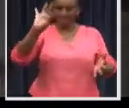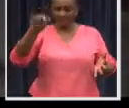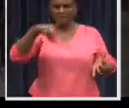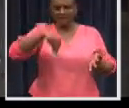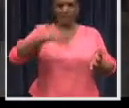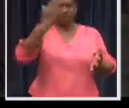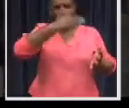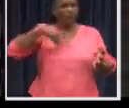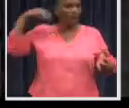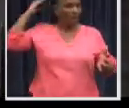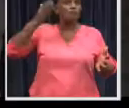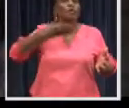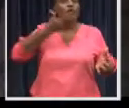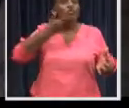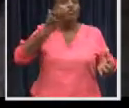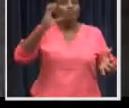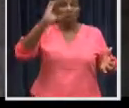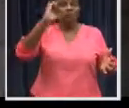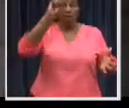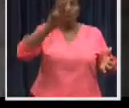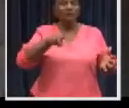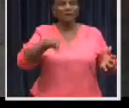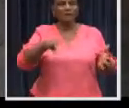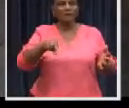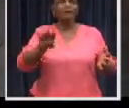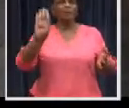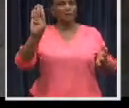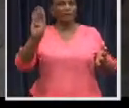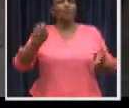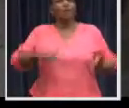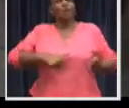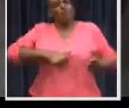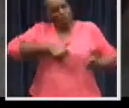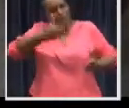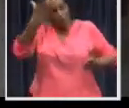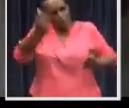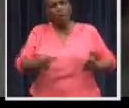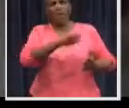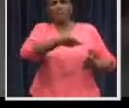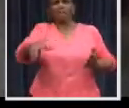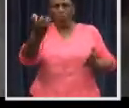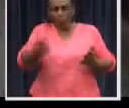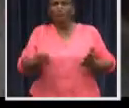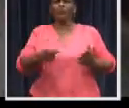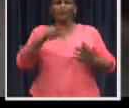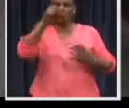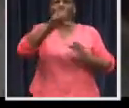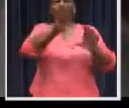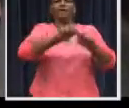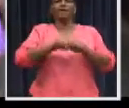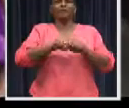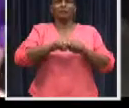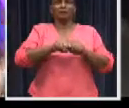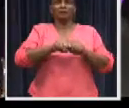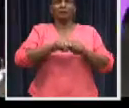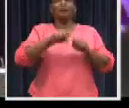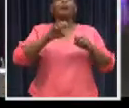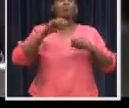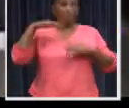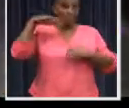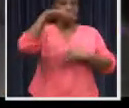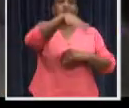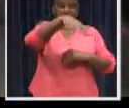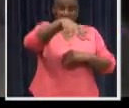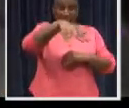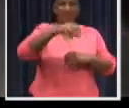in Suriname. According to Brando, there is enough enthusiasm among the youths of Huize Campagne to achieve this goal.